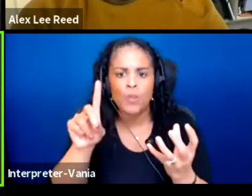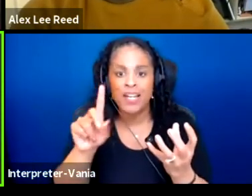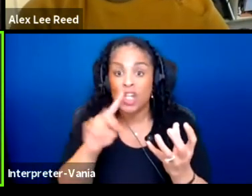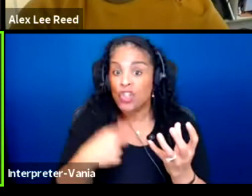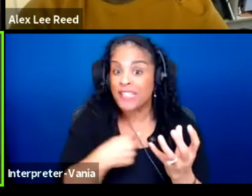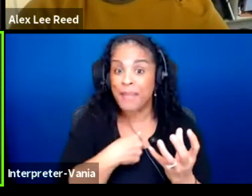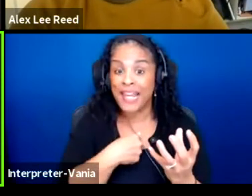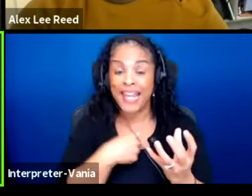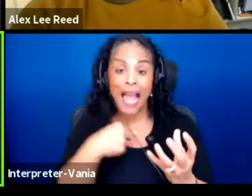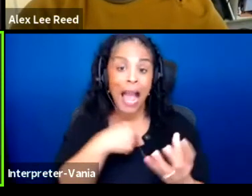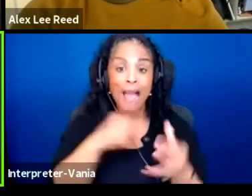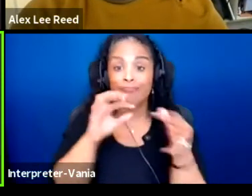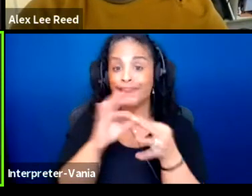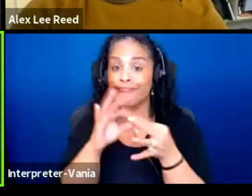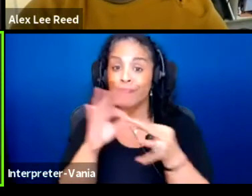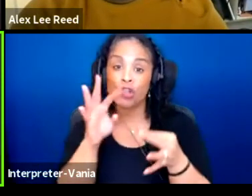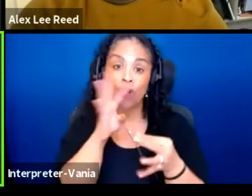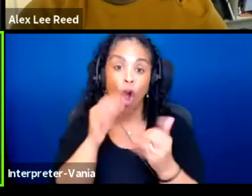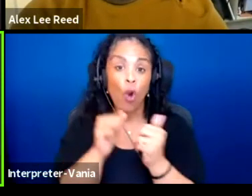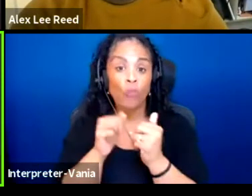talk to an audience, this